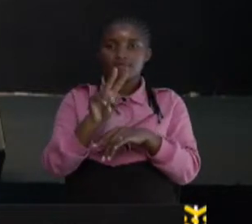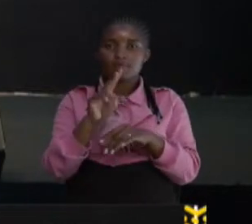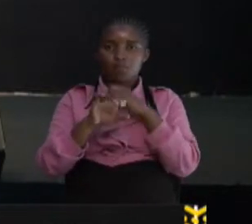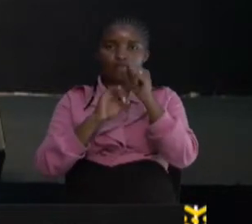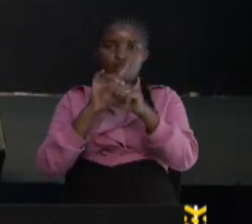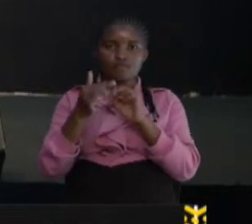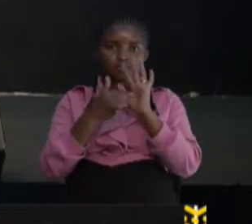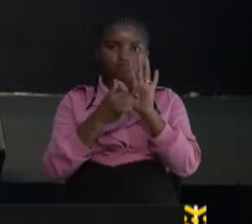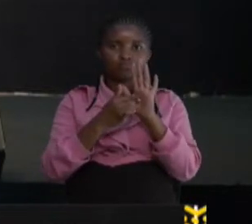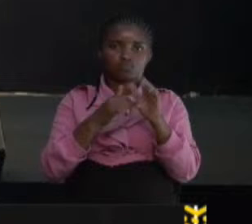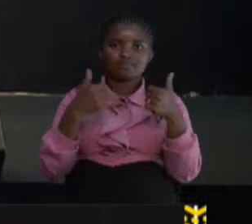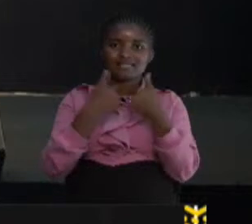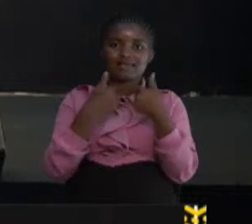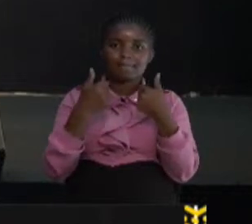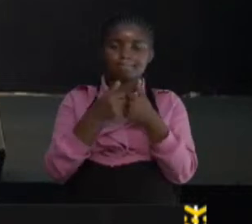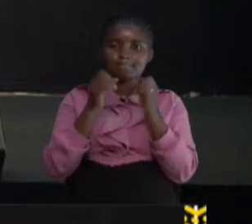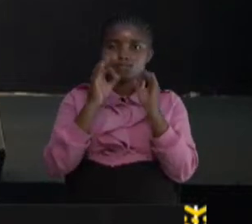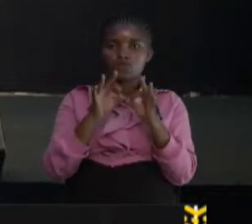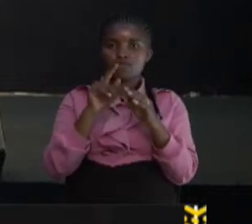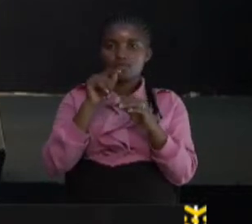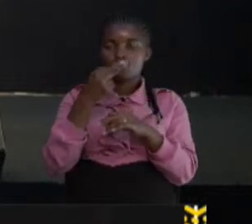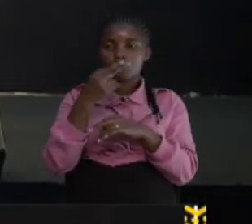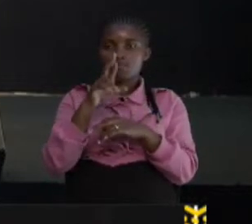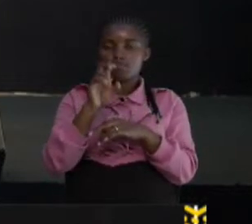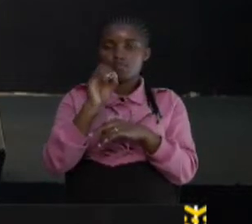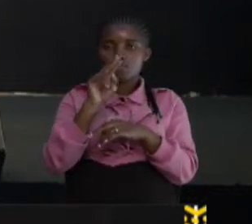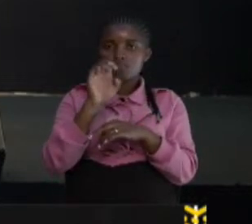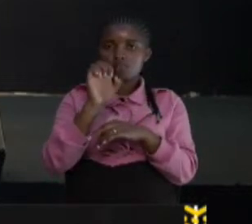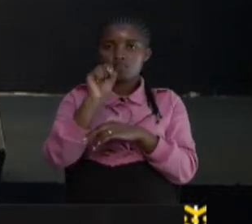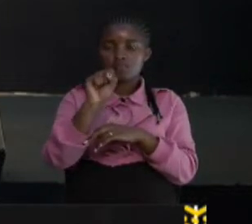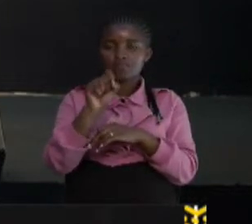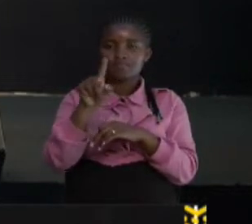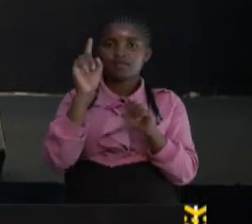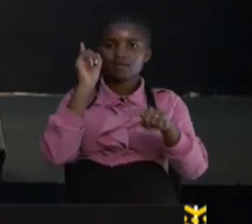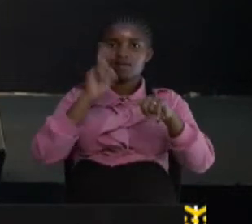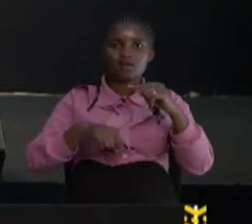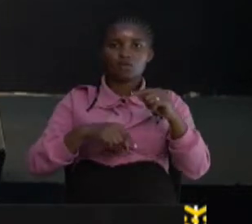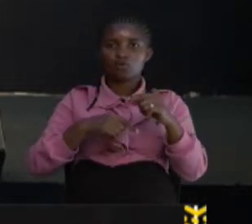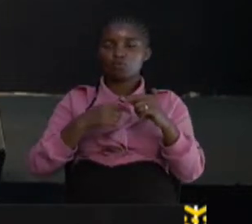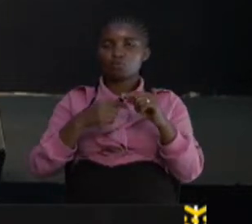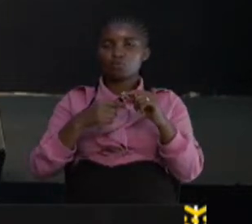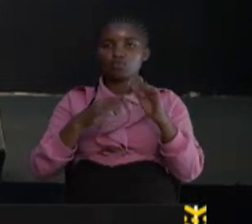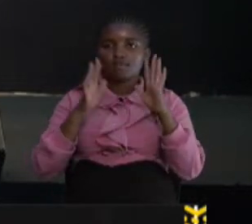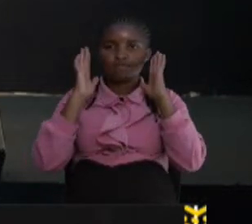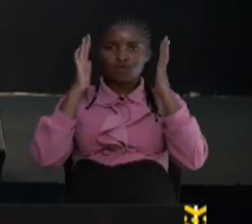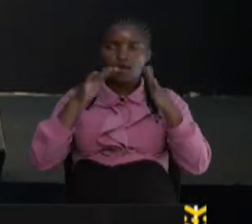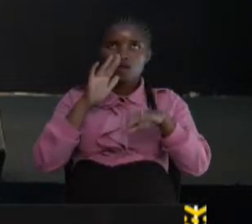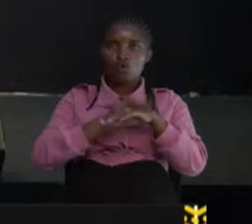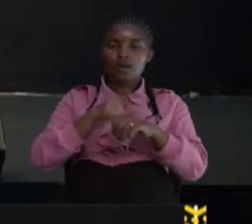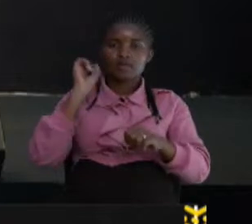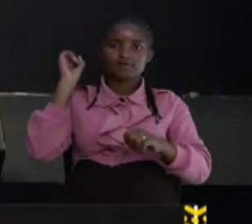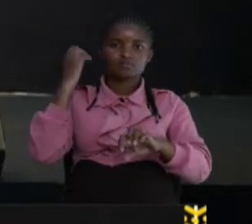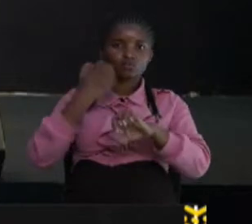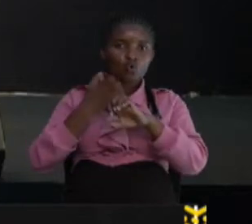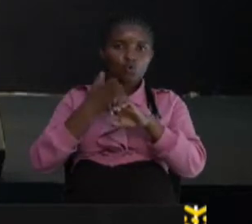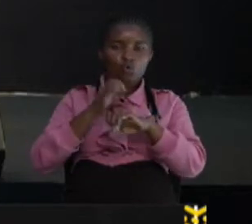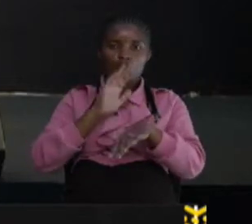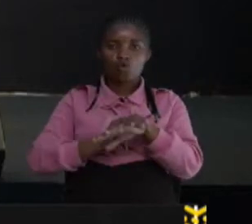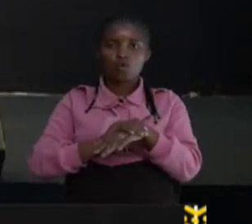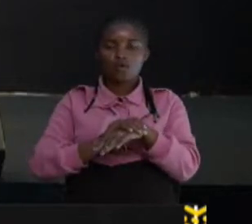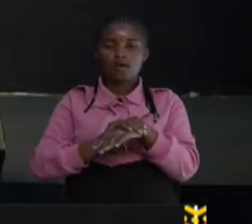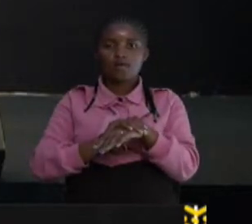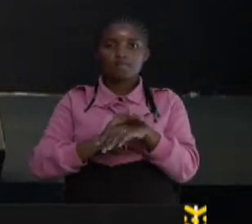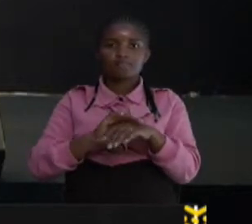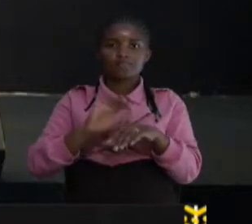now? Game of Thrones, they're definitely not going to kill Jon Snow in the opening scene. However, they will hint